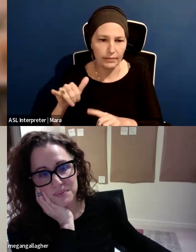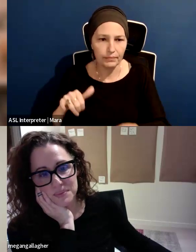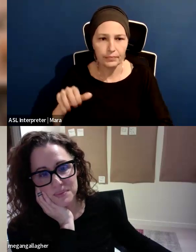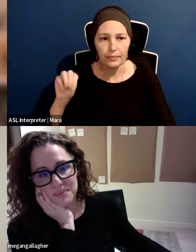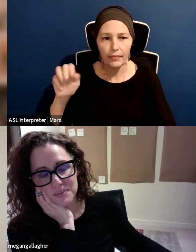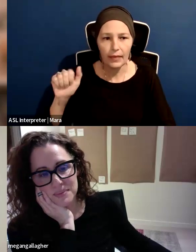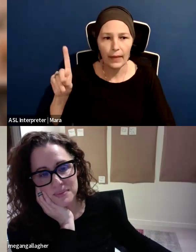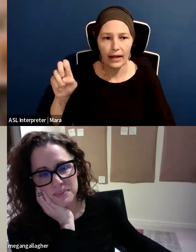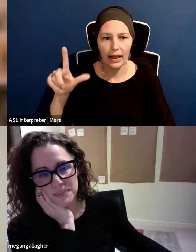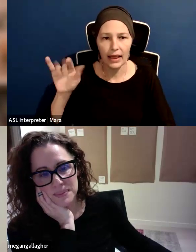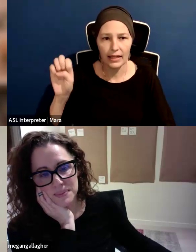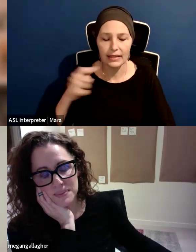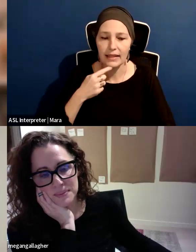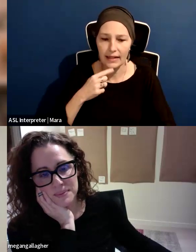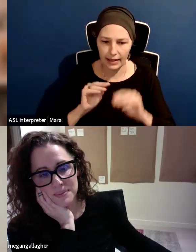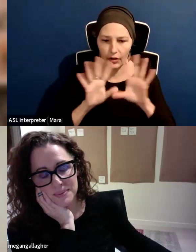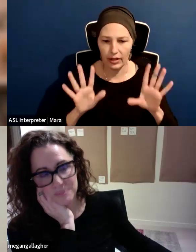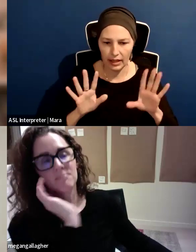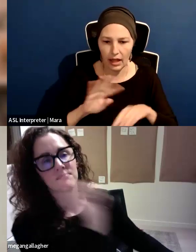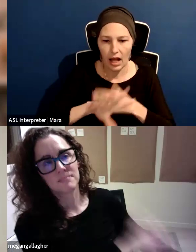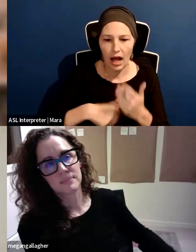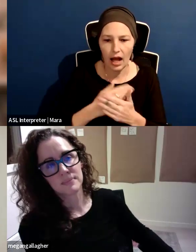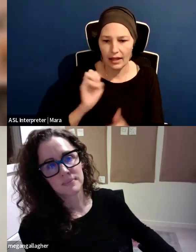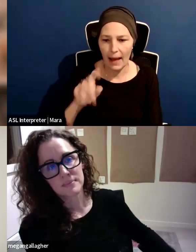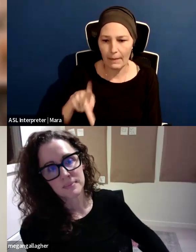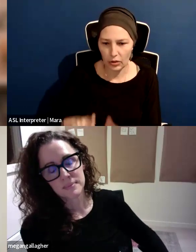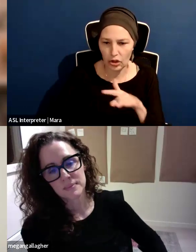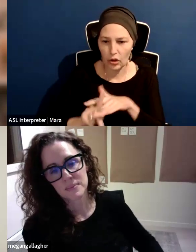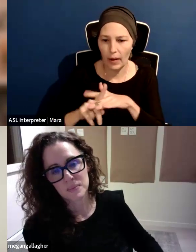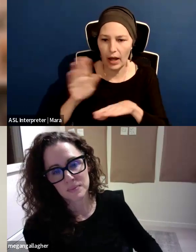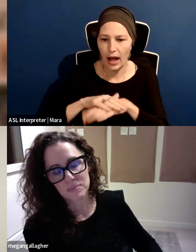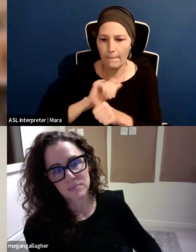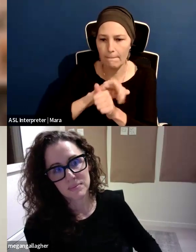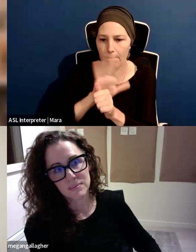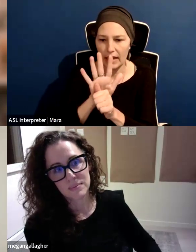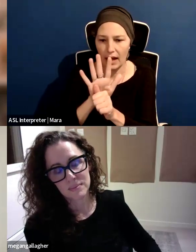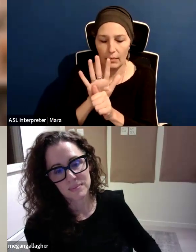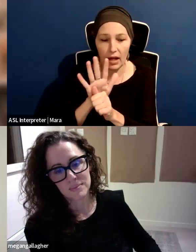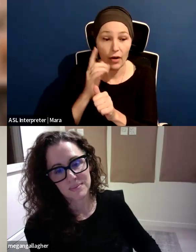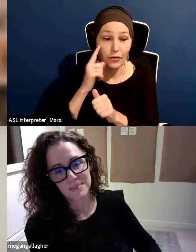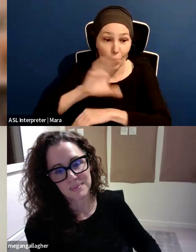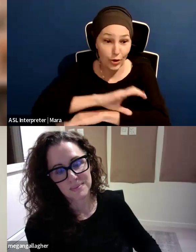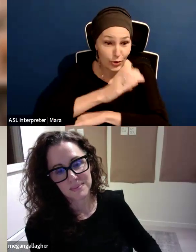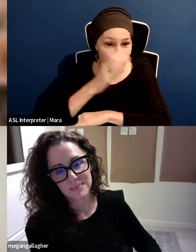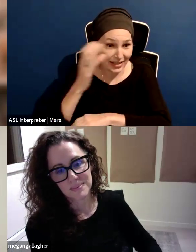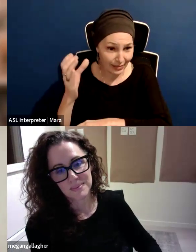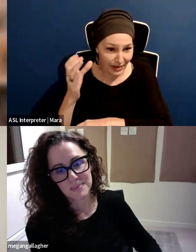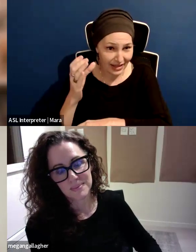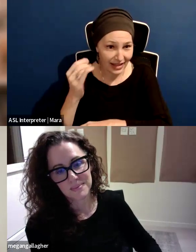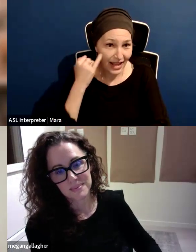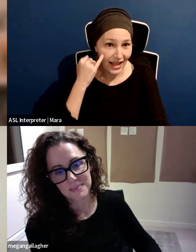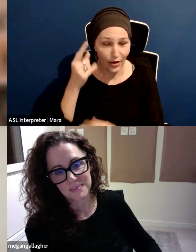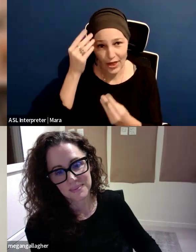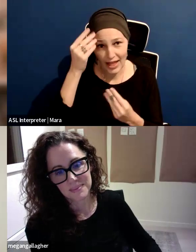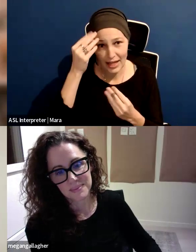will say, all the episodes are on Peacock. And if for Christmas, you are thinking